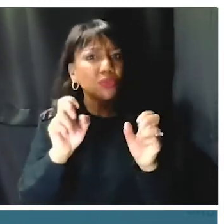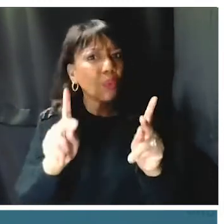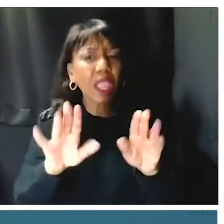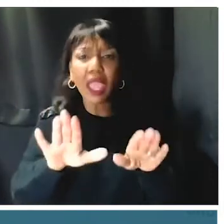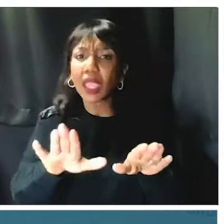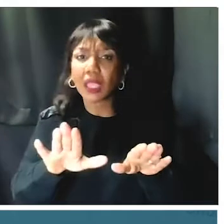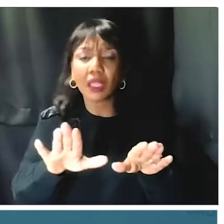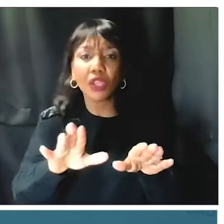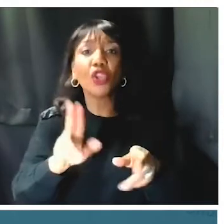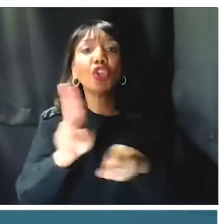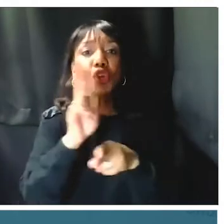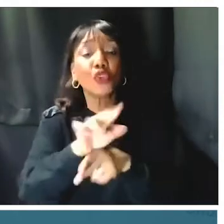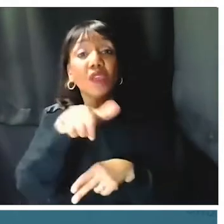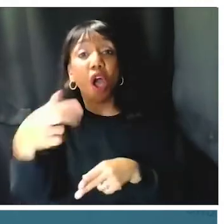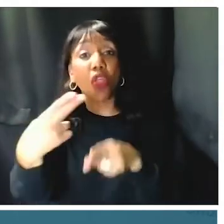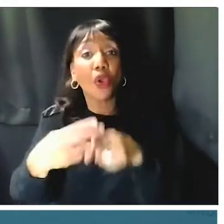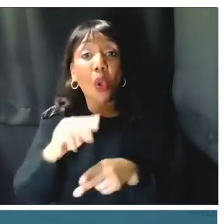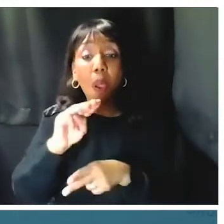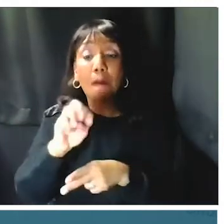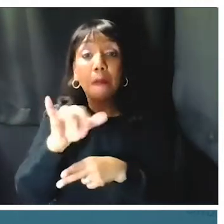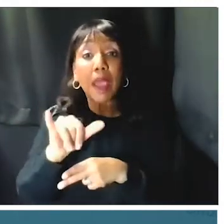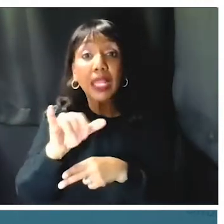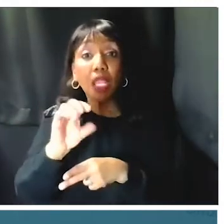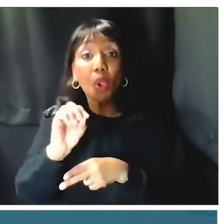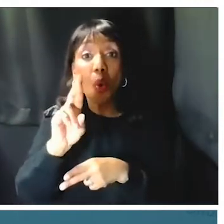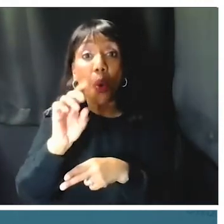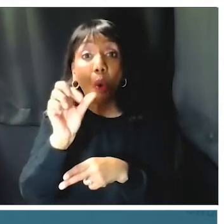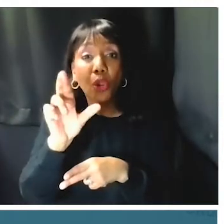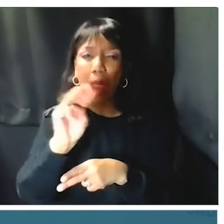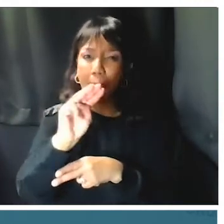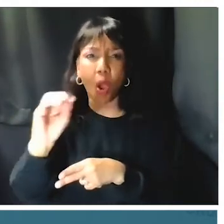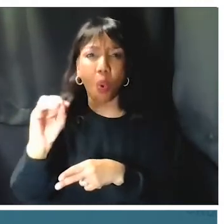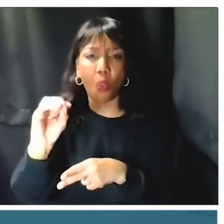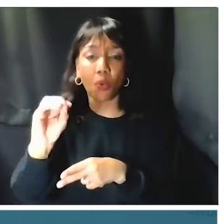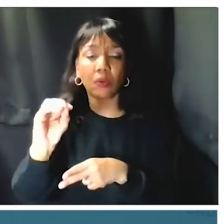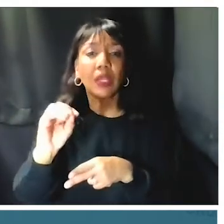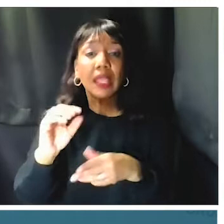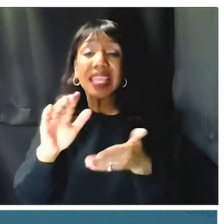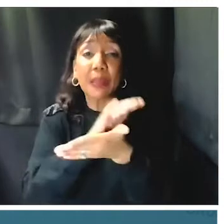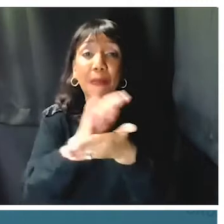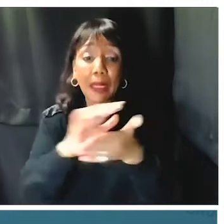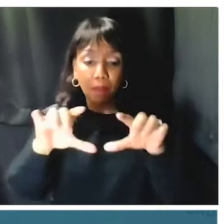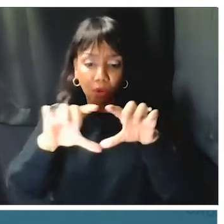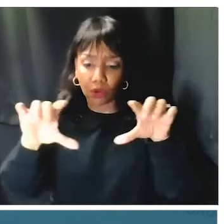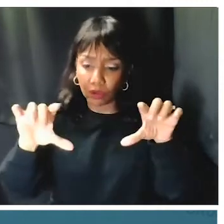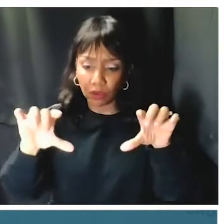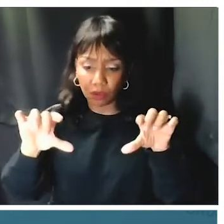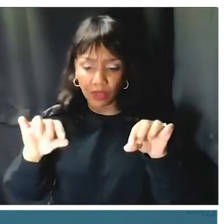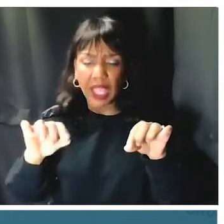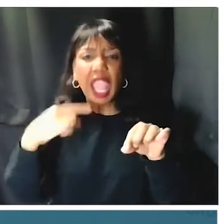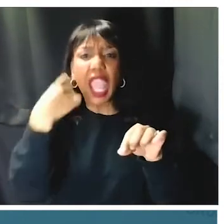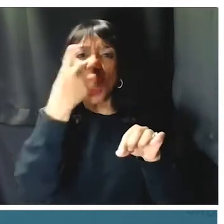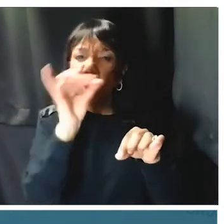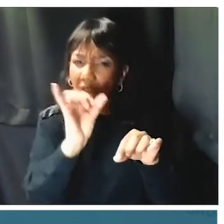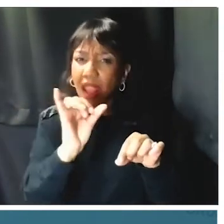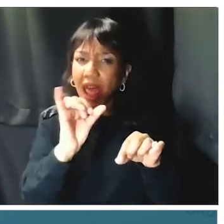okay. You can also use money orders. A money order is a small piece of paper that's